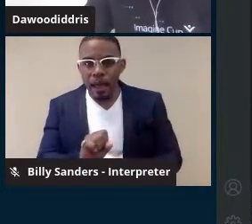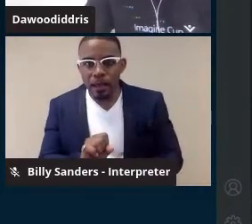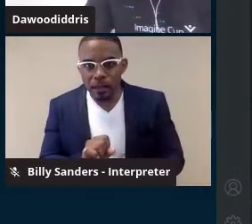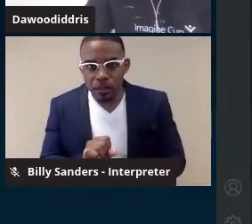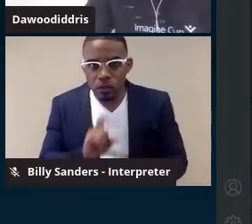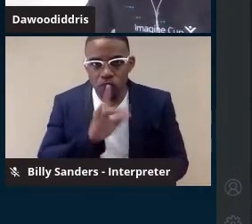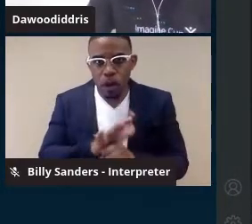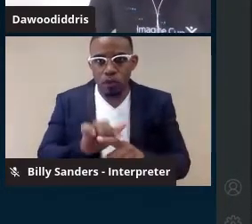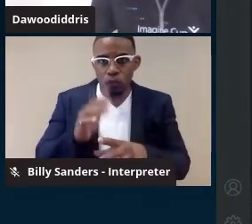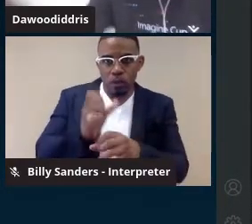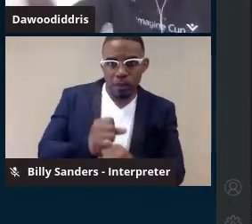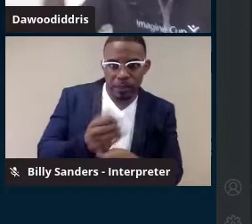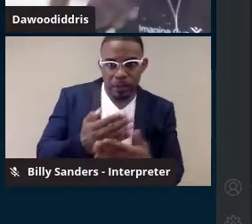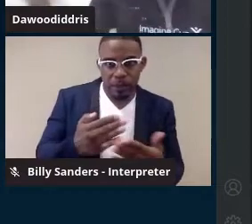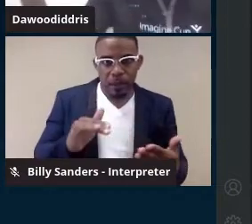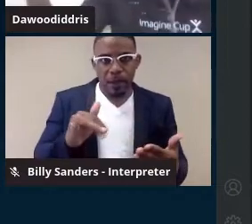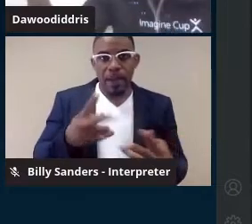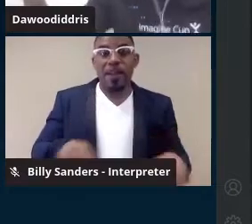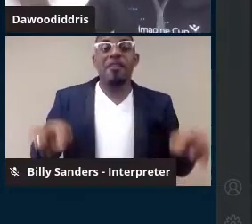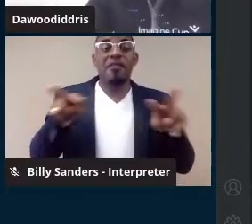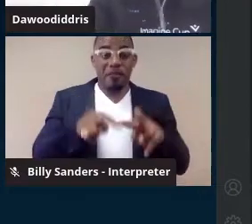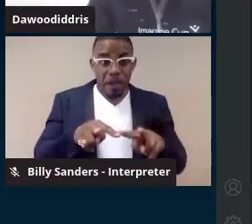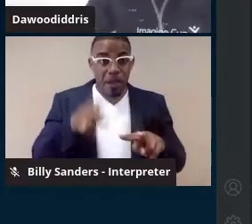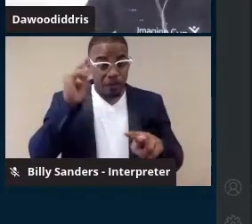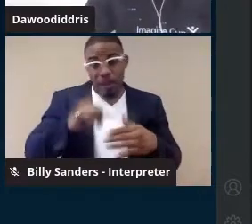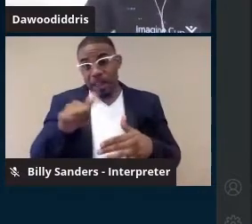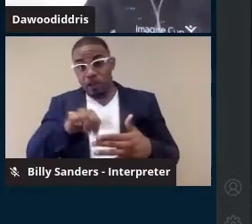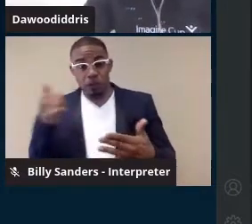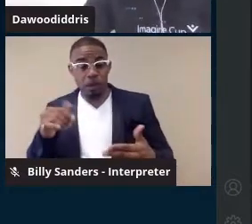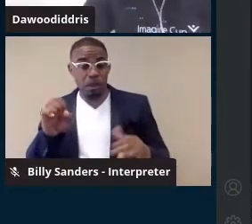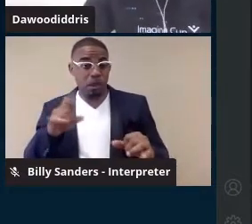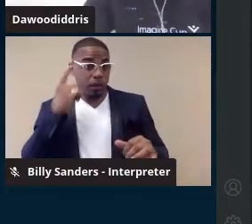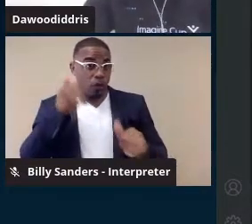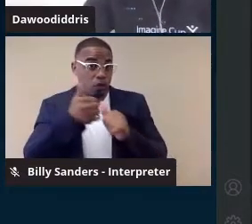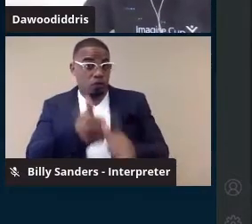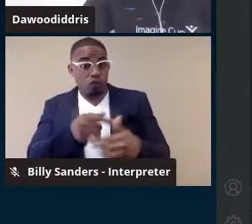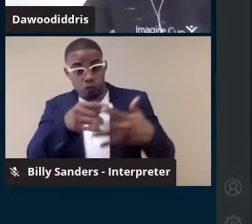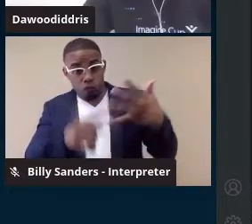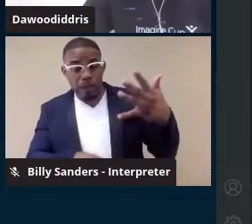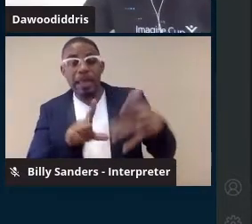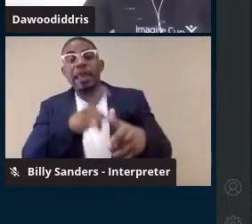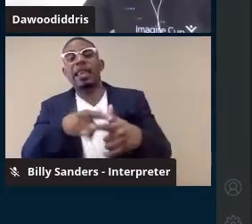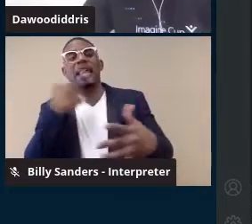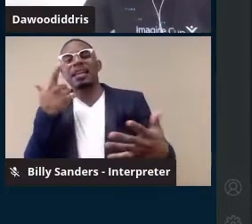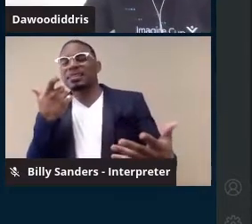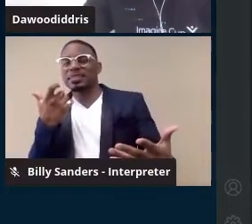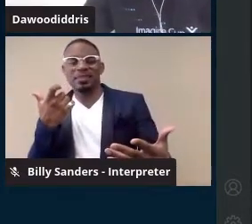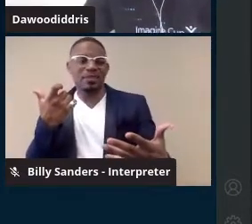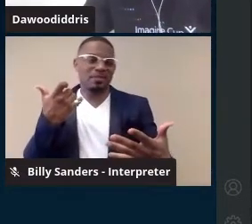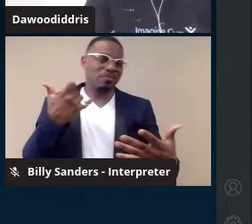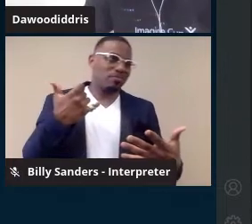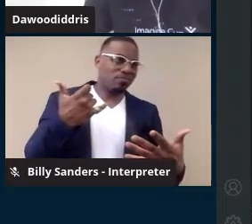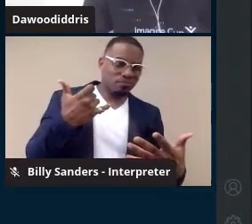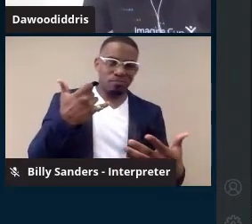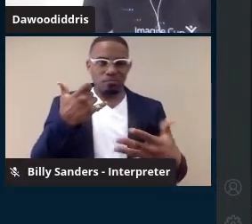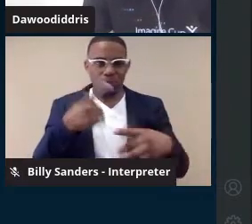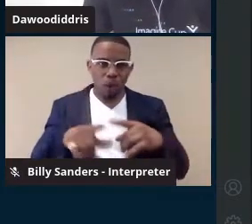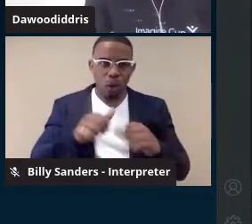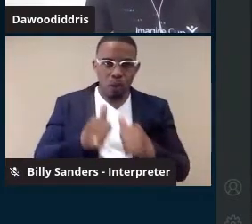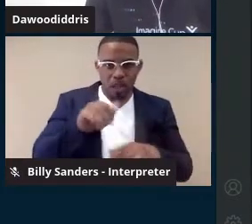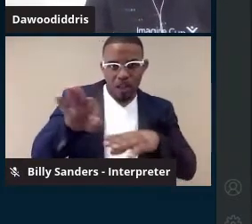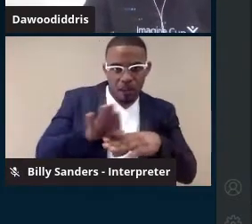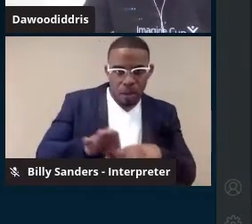to receive some particular value, from elsewhere, all right, from a thread. Then I'll just call in, the await